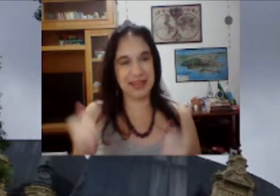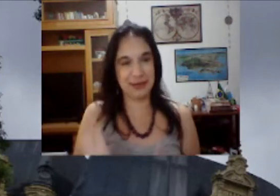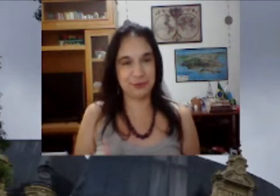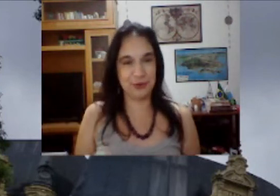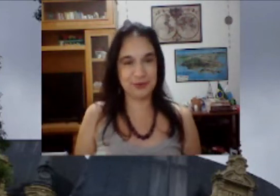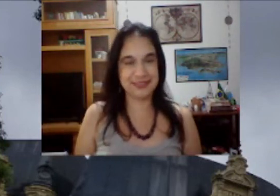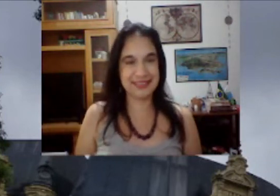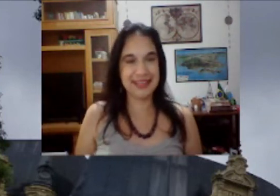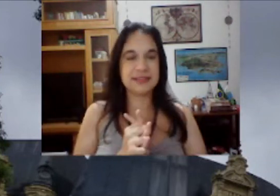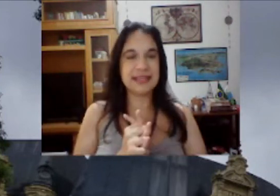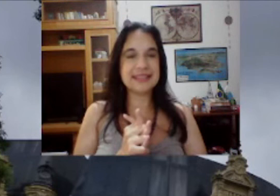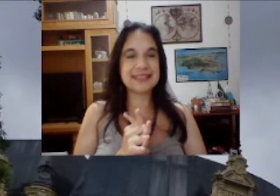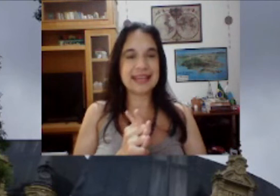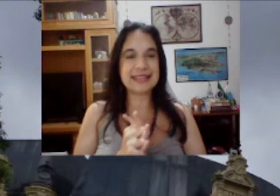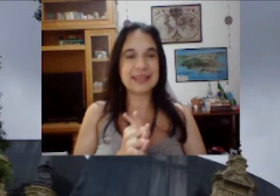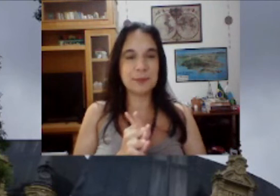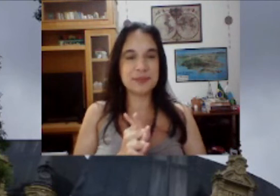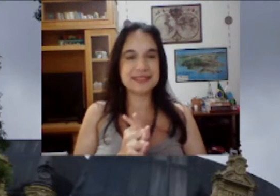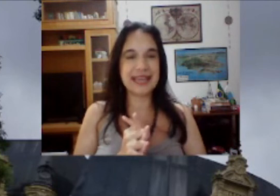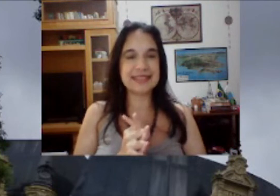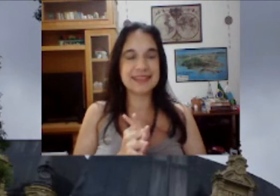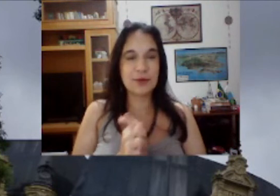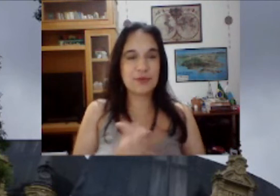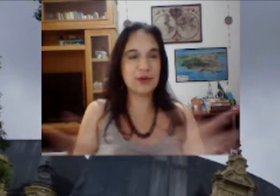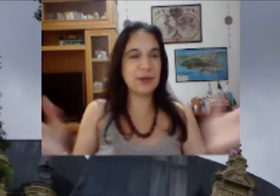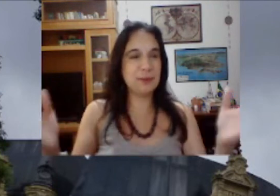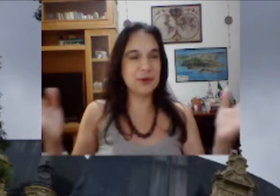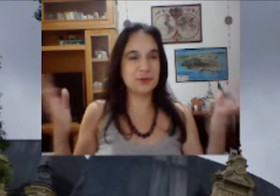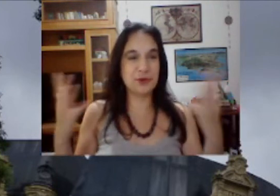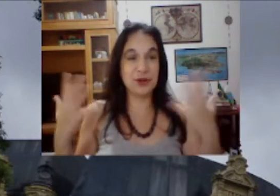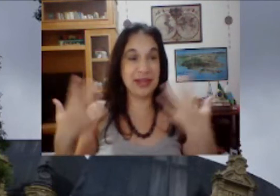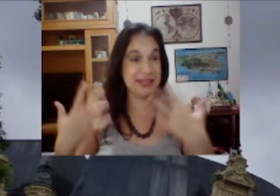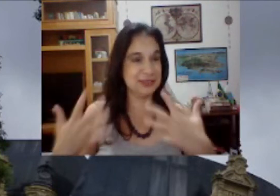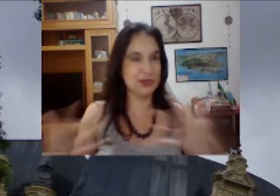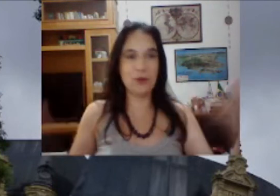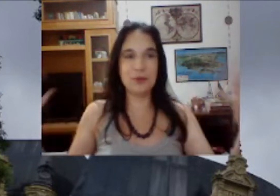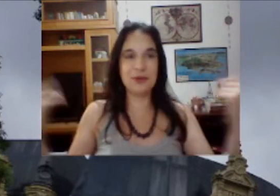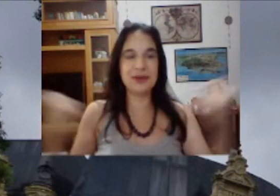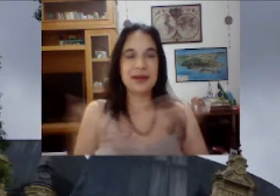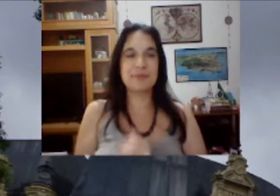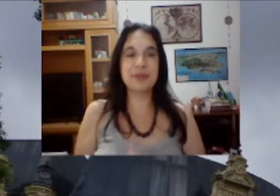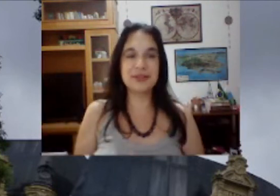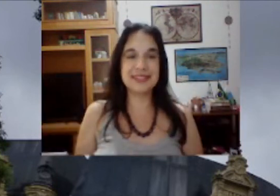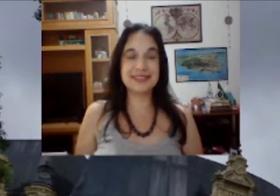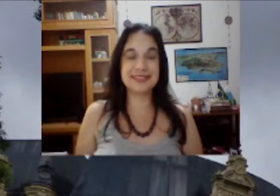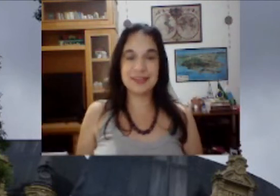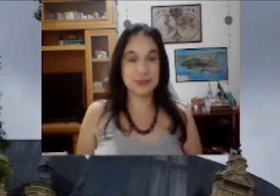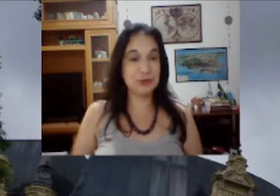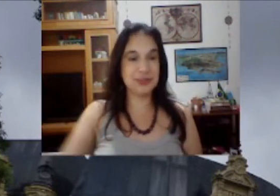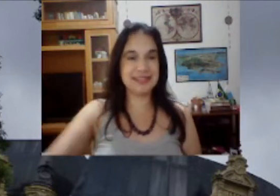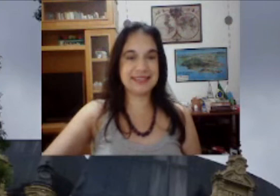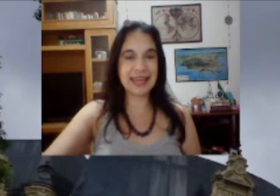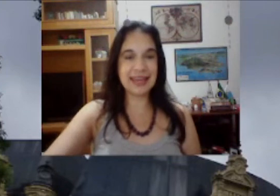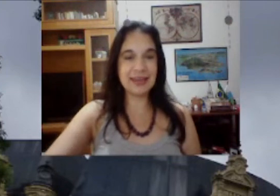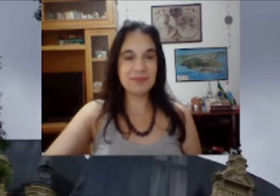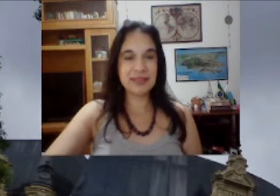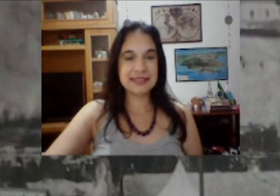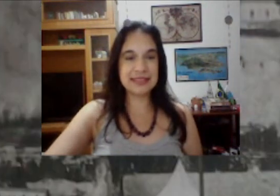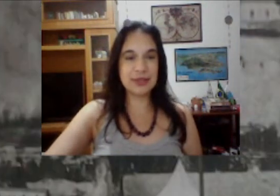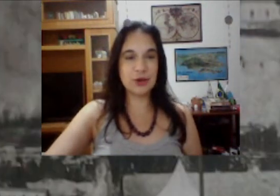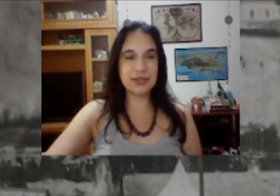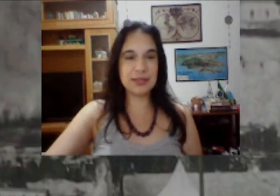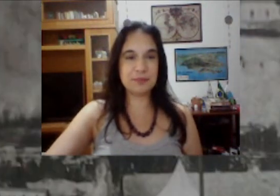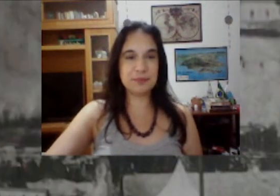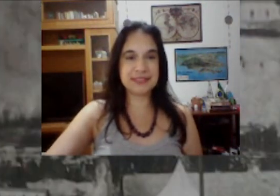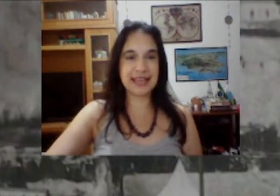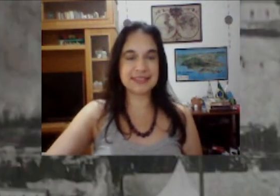you think, folks? Does Catete possess very beautiful and noble buildings to this day? Did